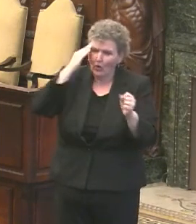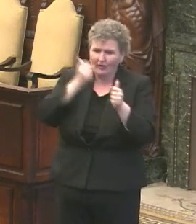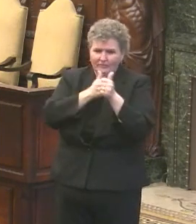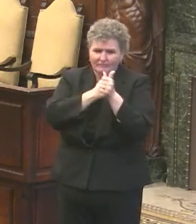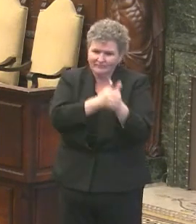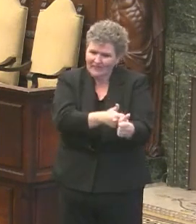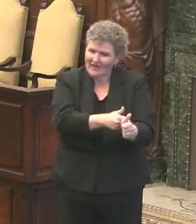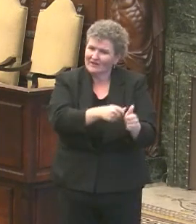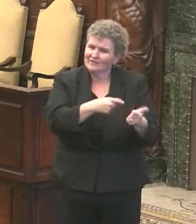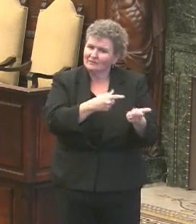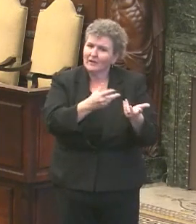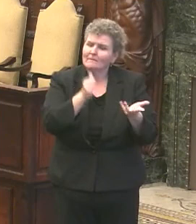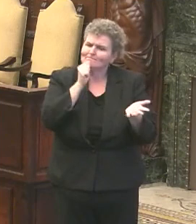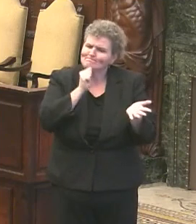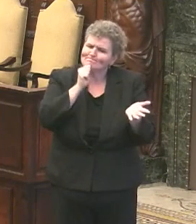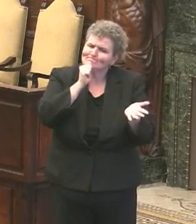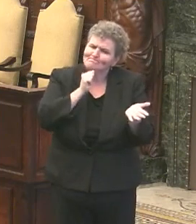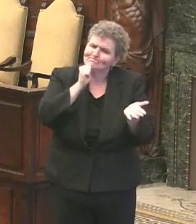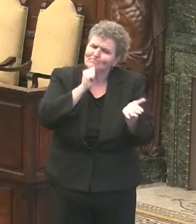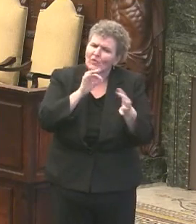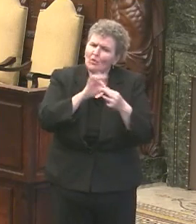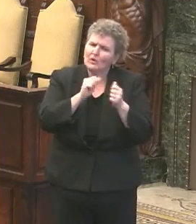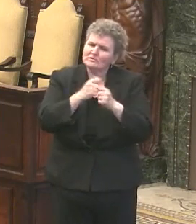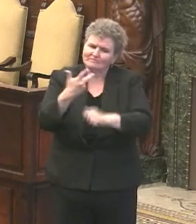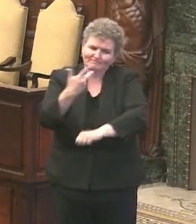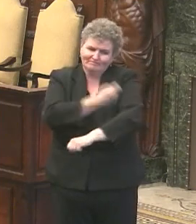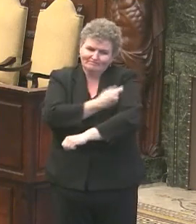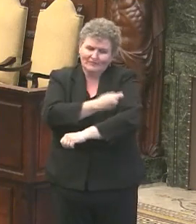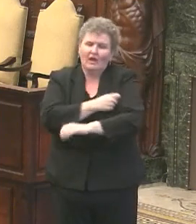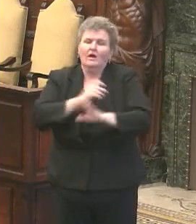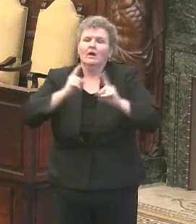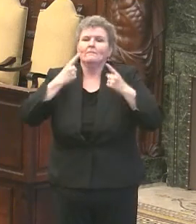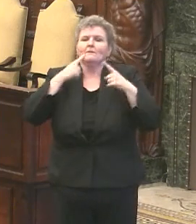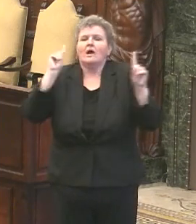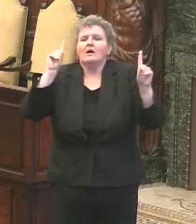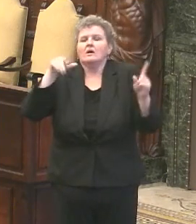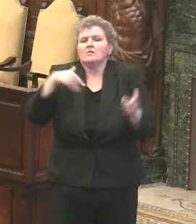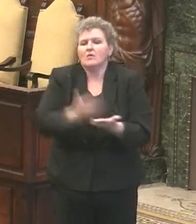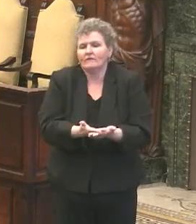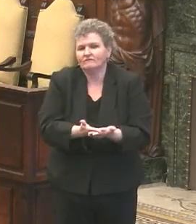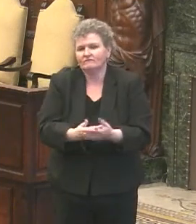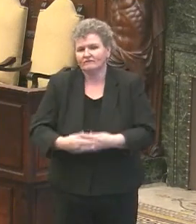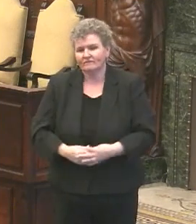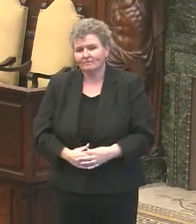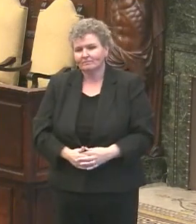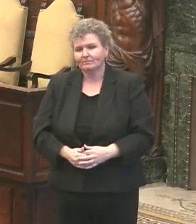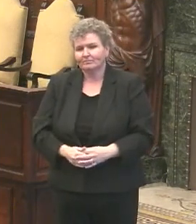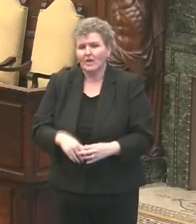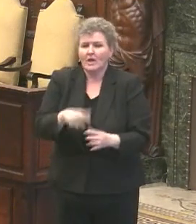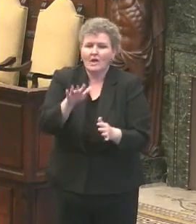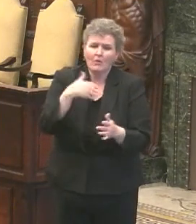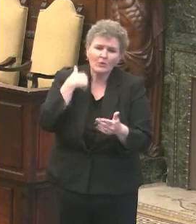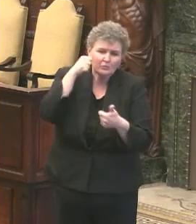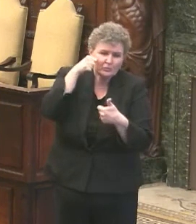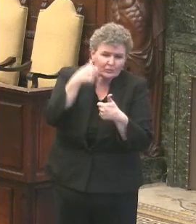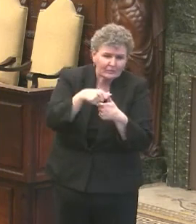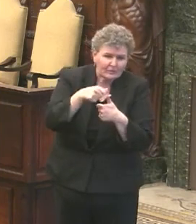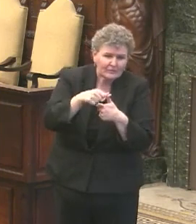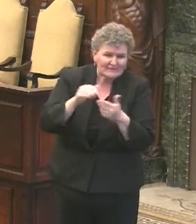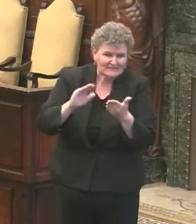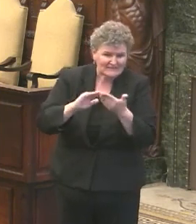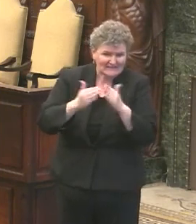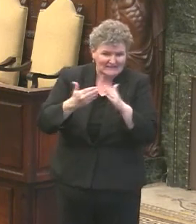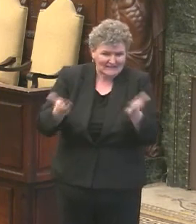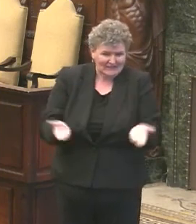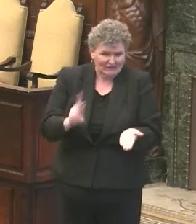until the vaccine does arrive and we can protect people from this infection. So with that in mind, what we are going to do at the city is first to continue